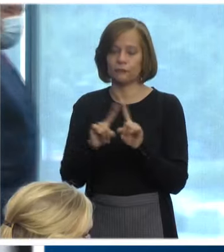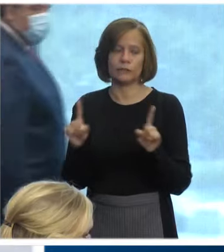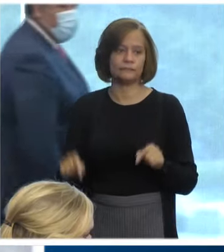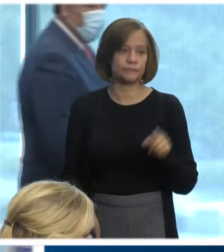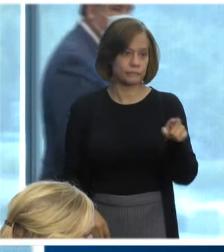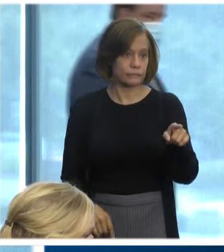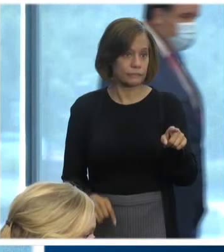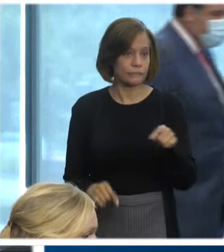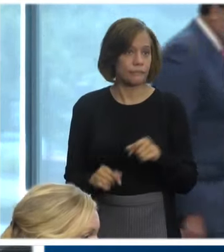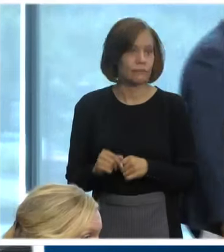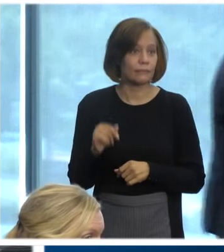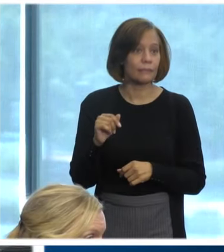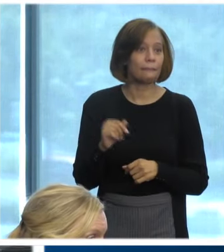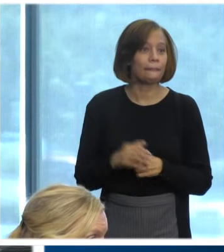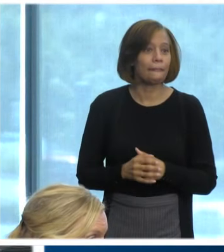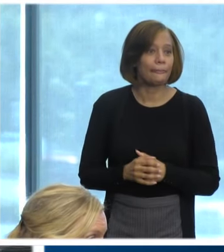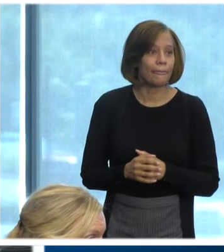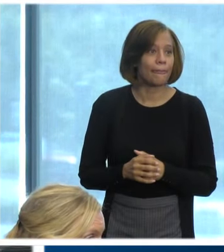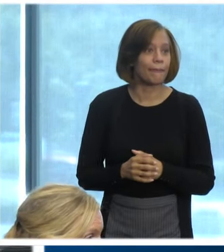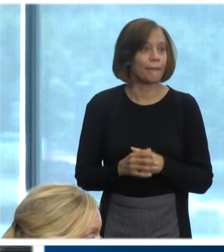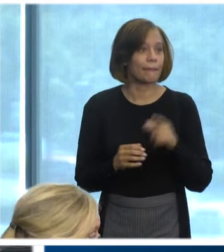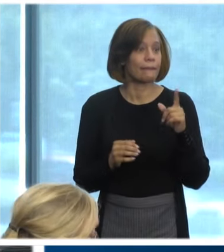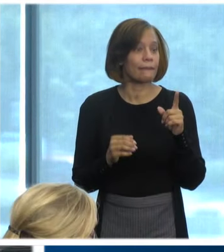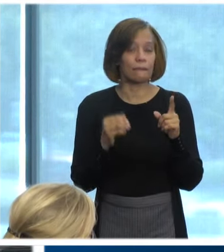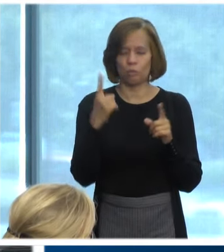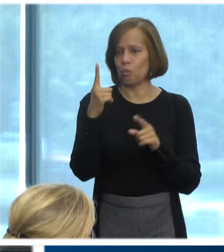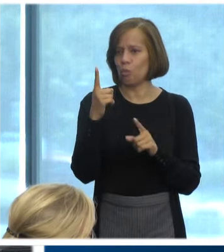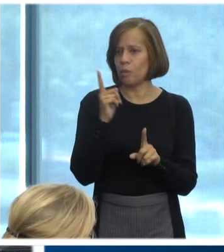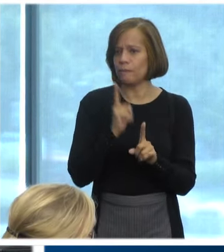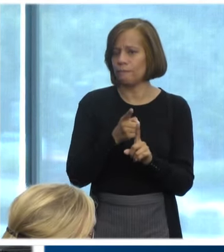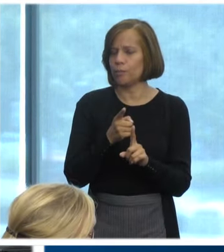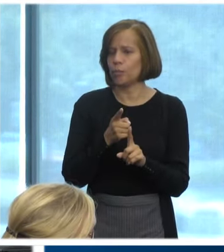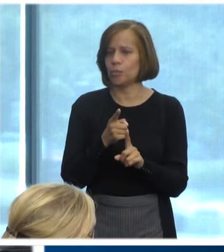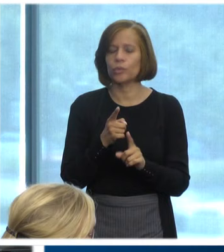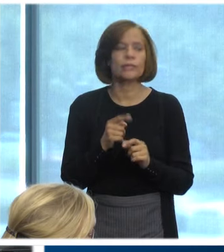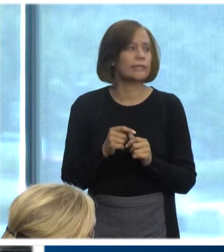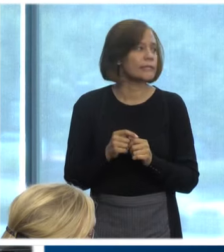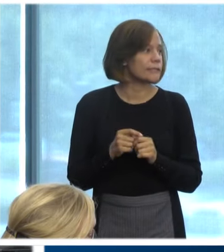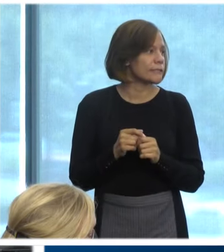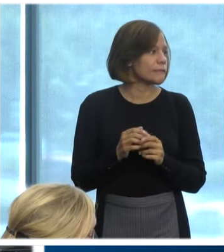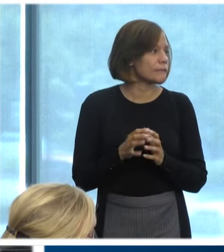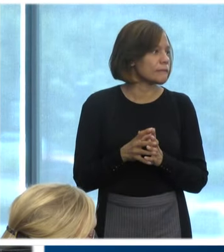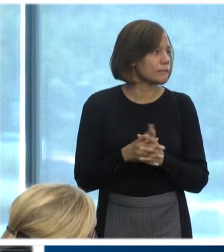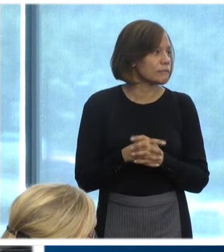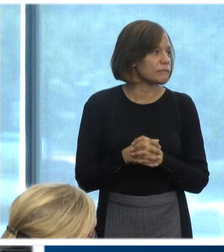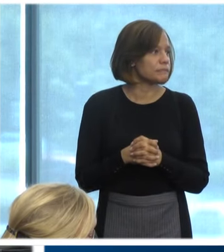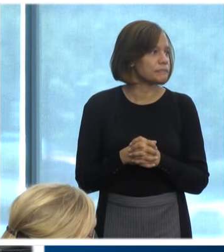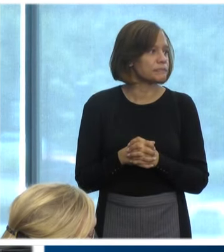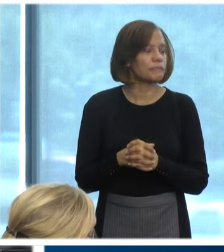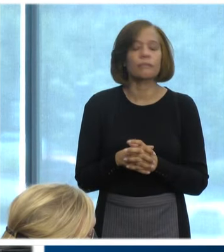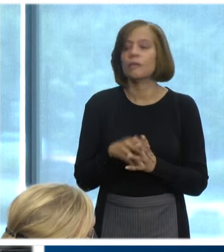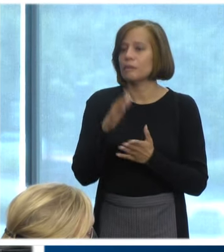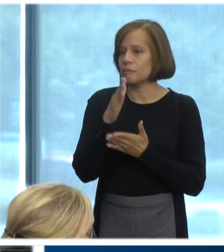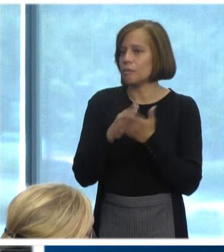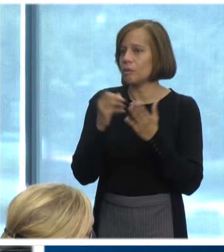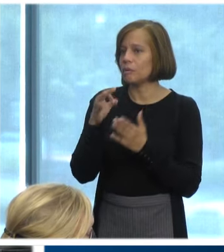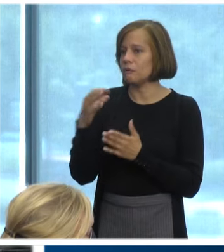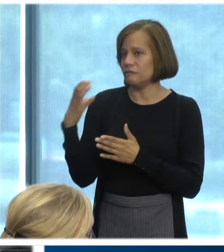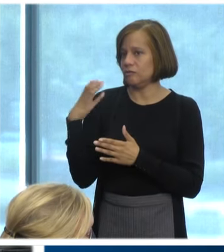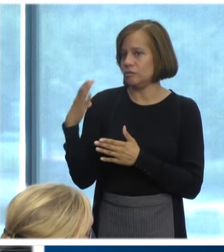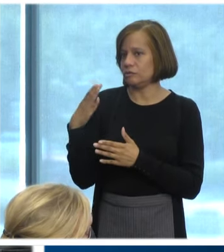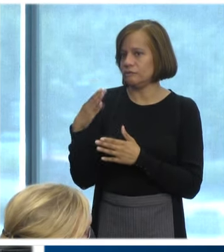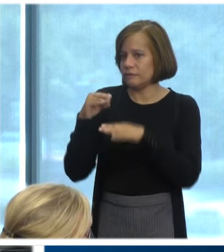Yes, go ahead. And I guess one point to reinforce, that's part of what the Chief's advisory panel